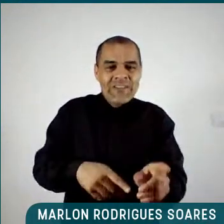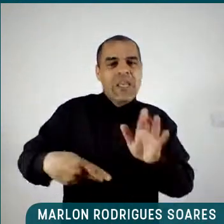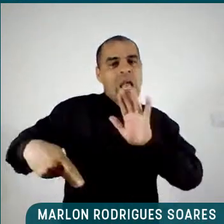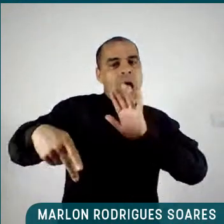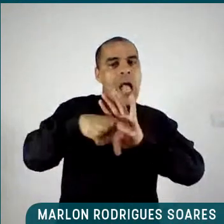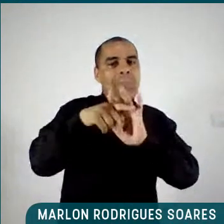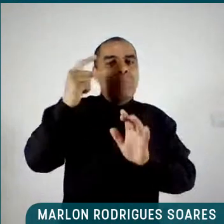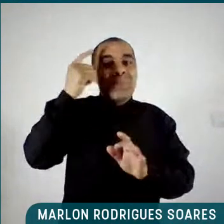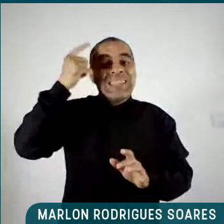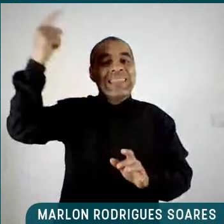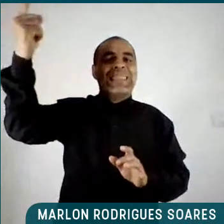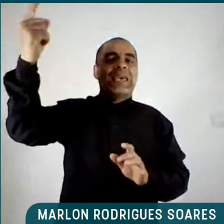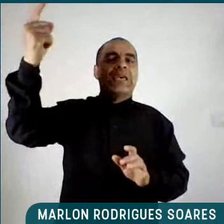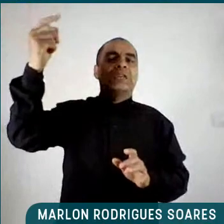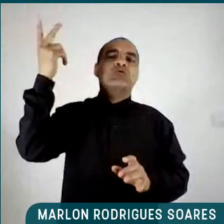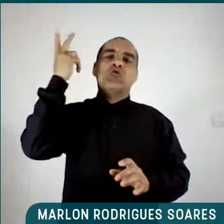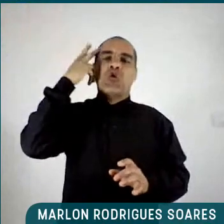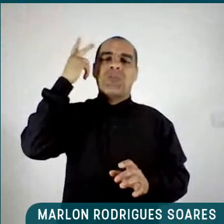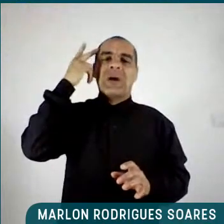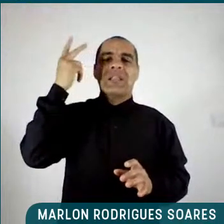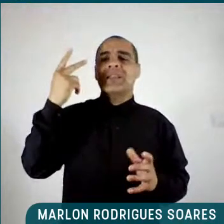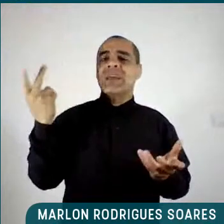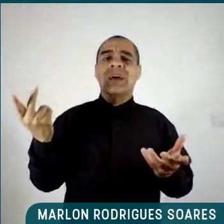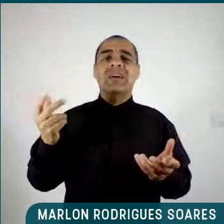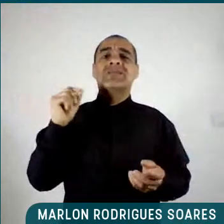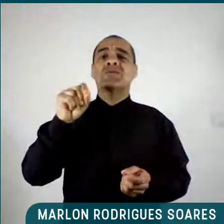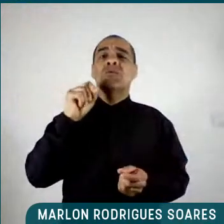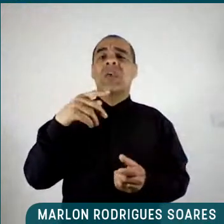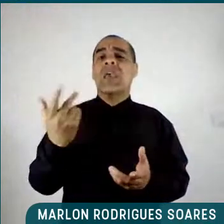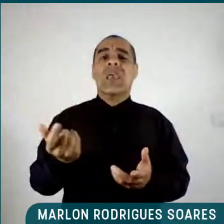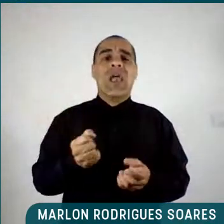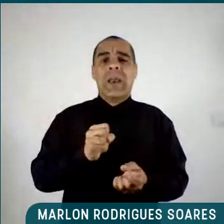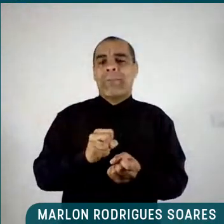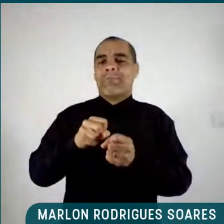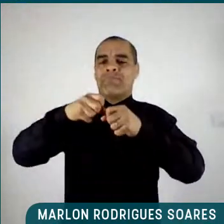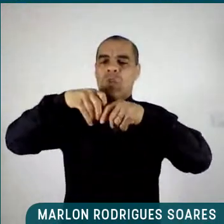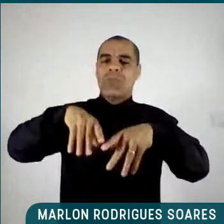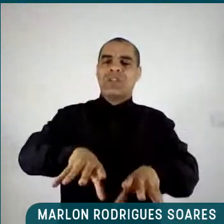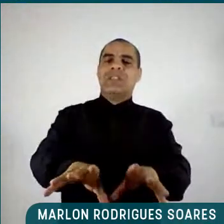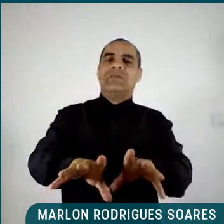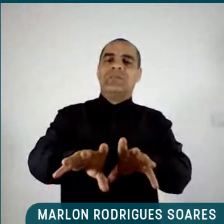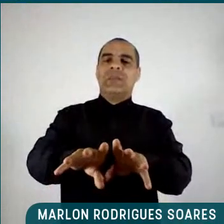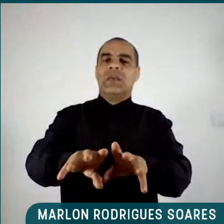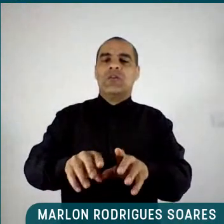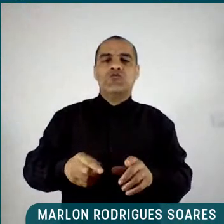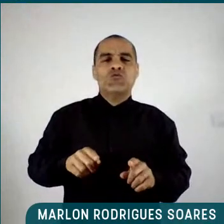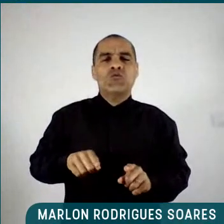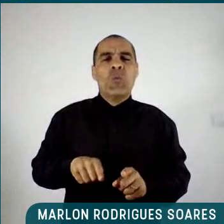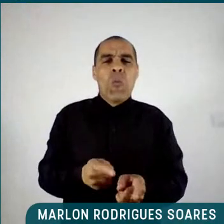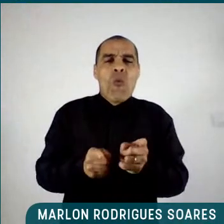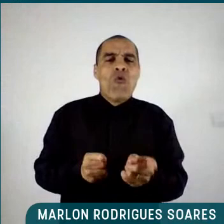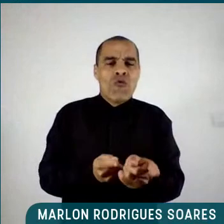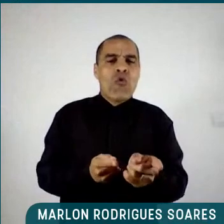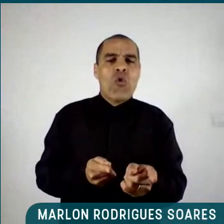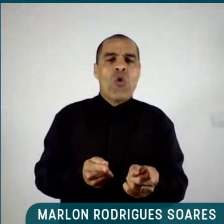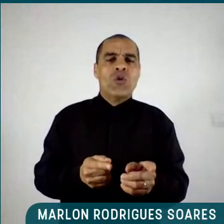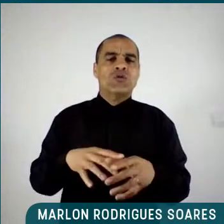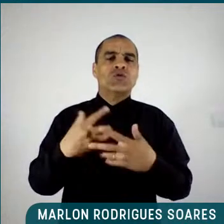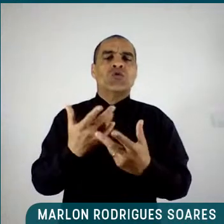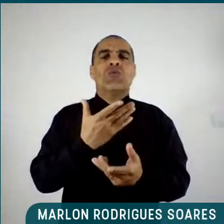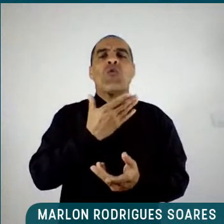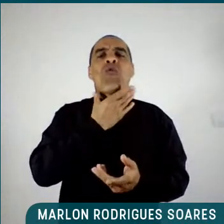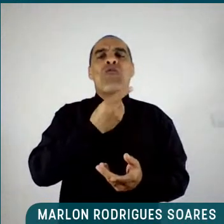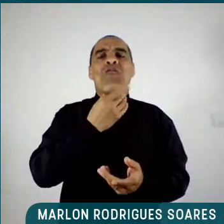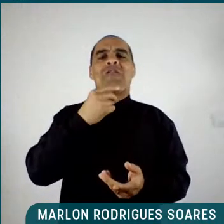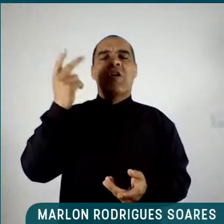challenge the pandemia idea nos of lembrou normality in gender. sobre esse And how falso did normal. A pandemic pandemia, provoke quando in nos terms